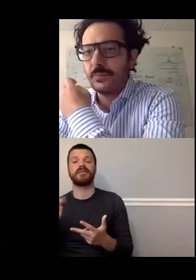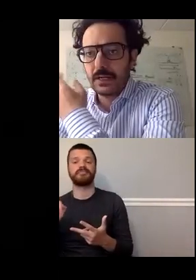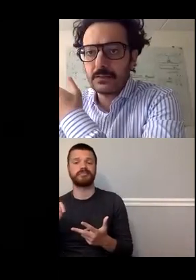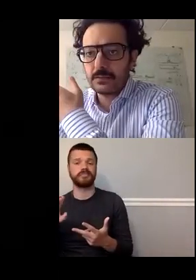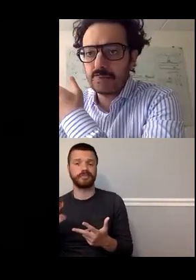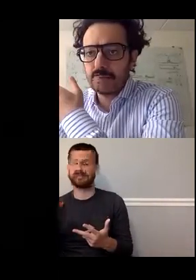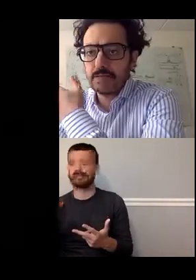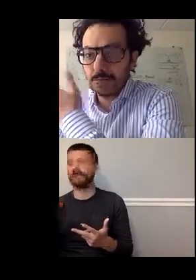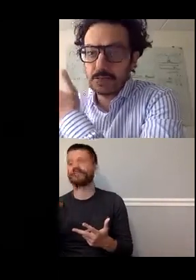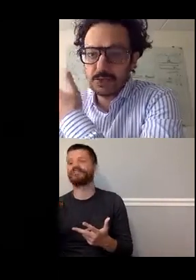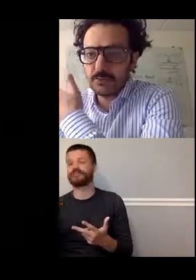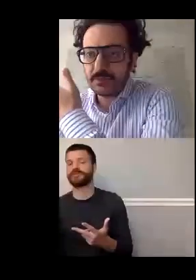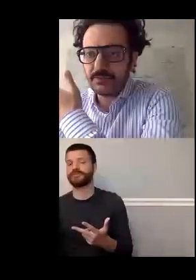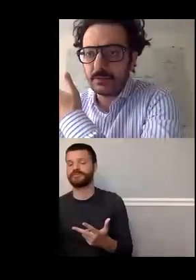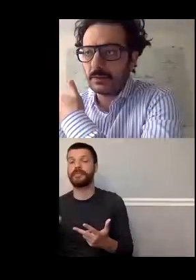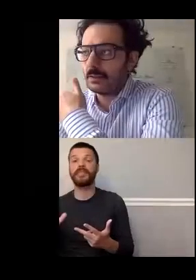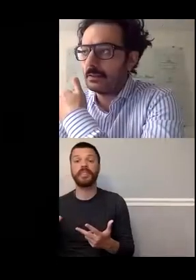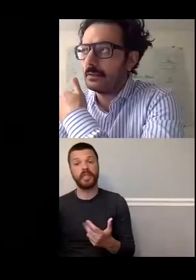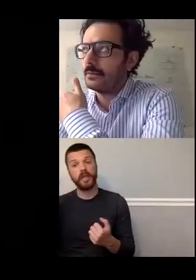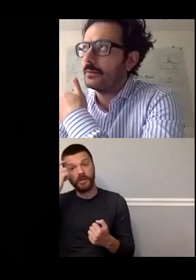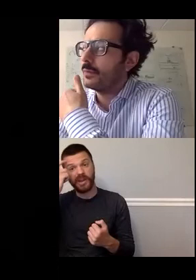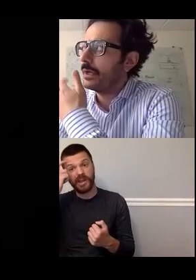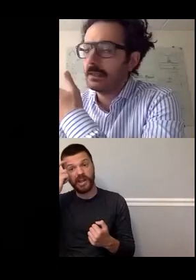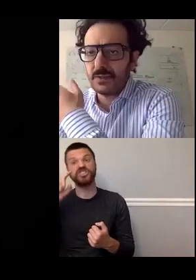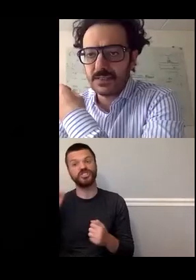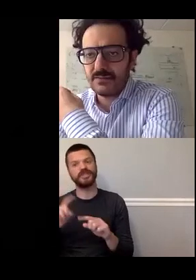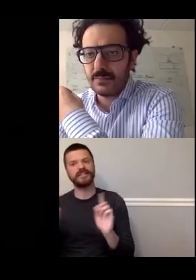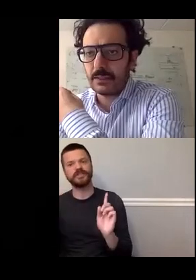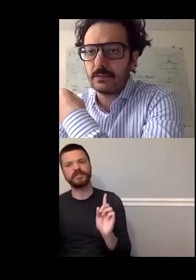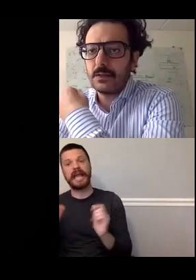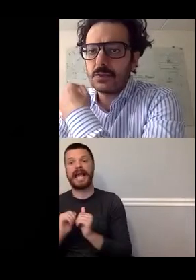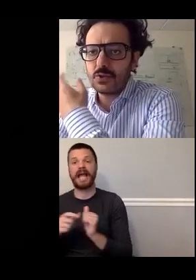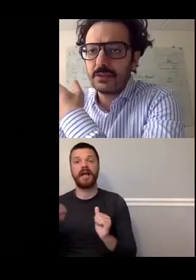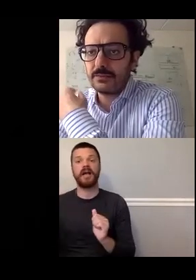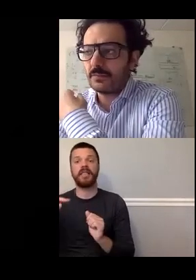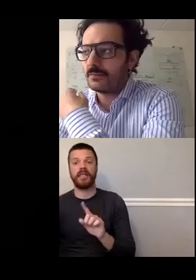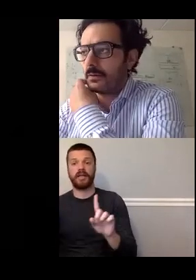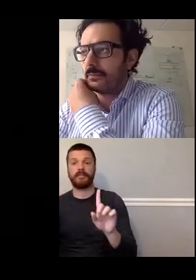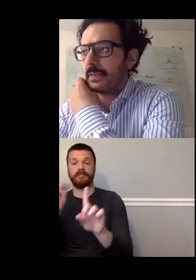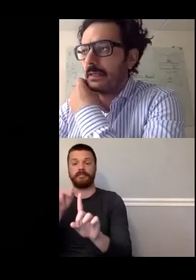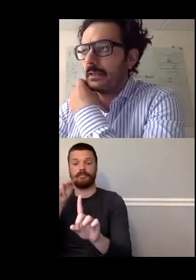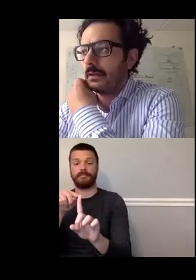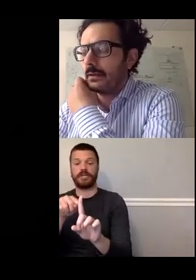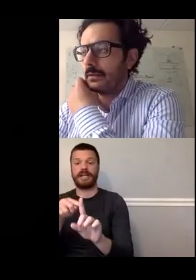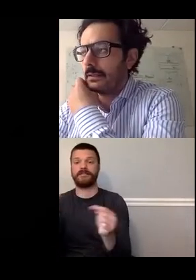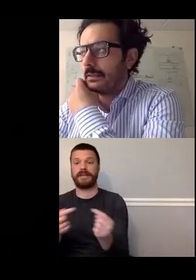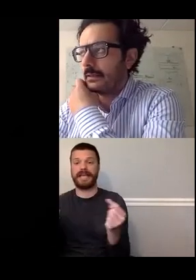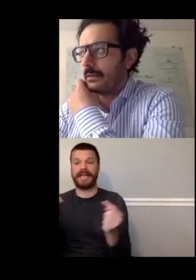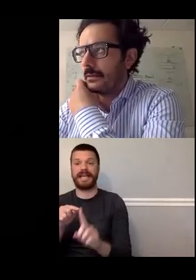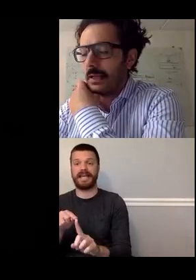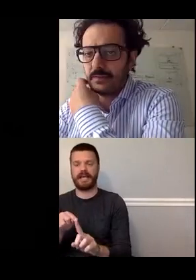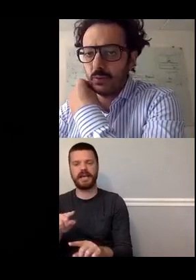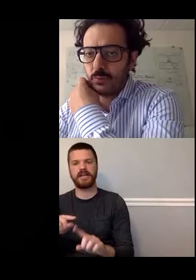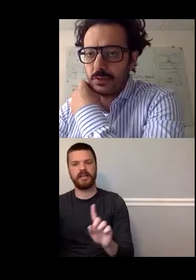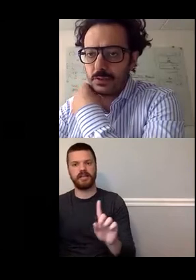their brain supposedly should be different, and the way they perceive pain should be different from